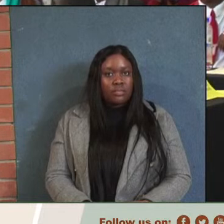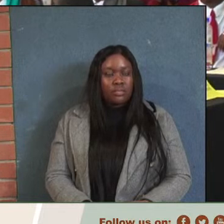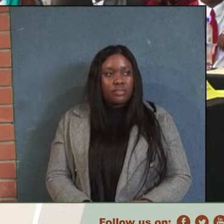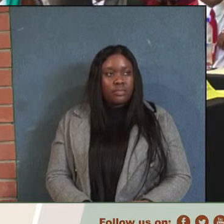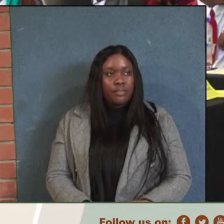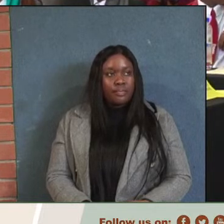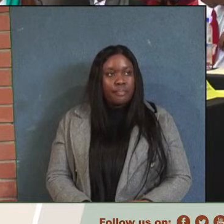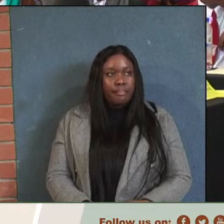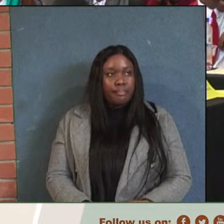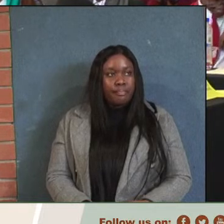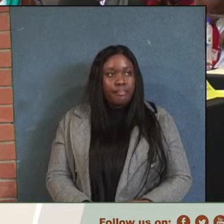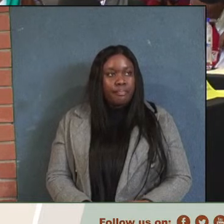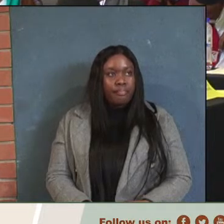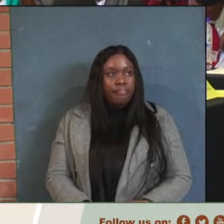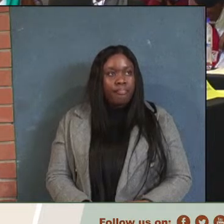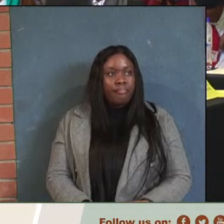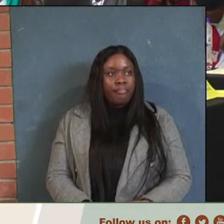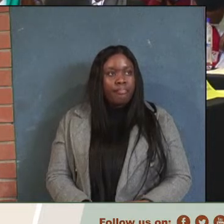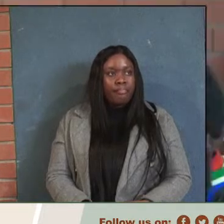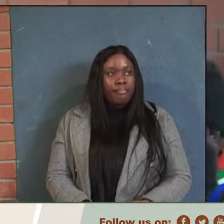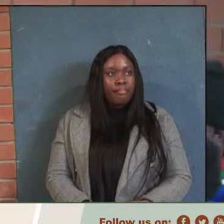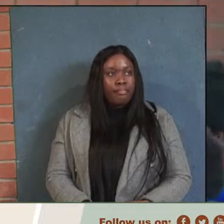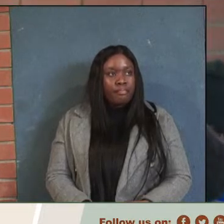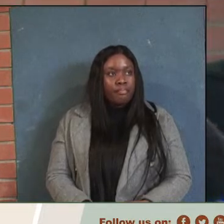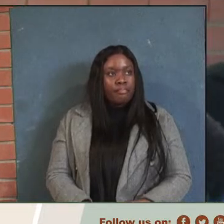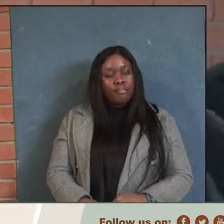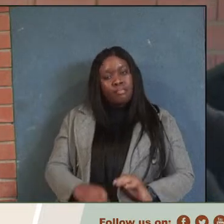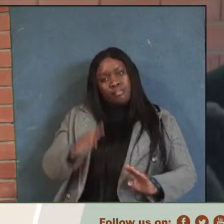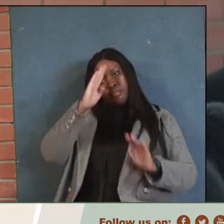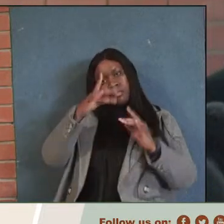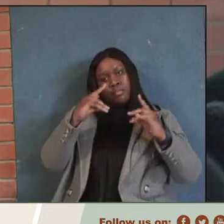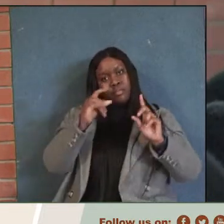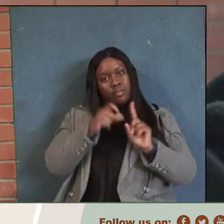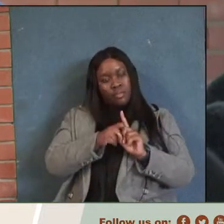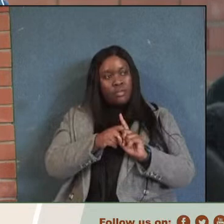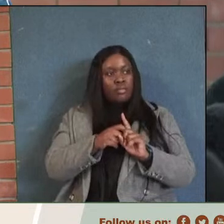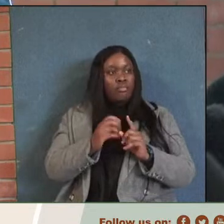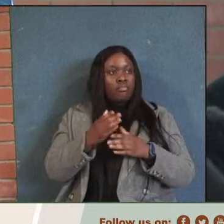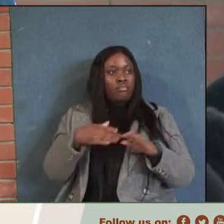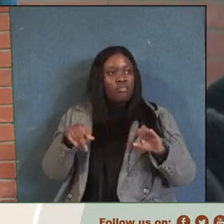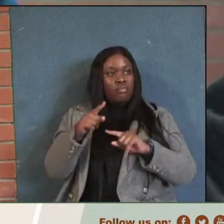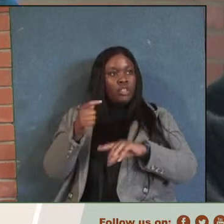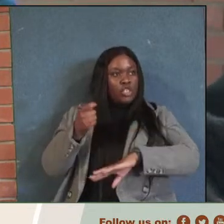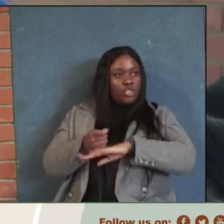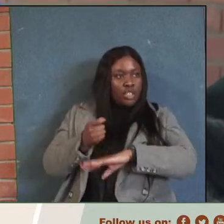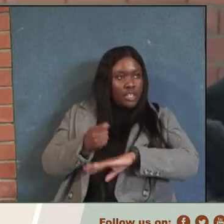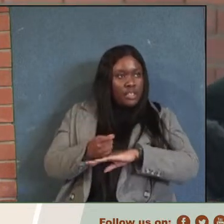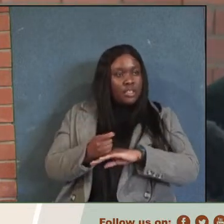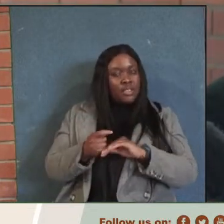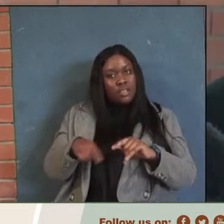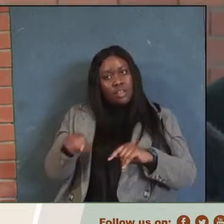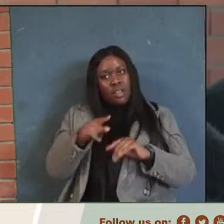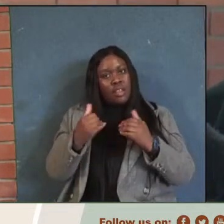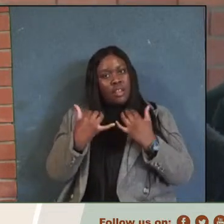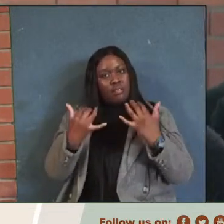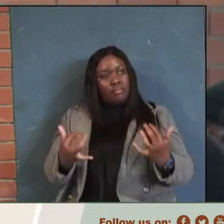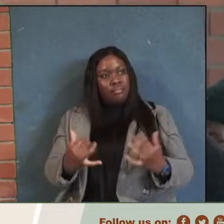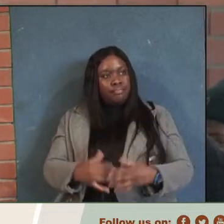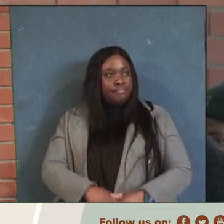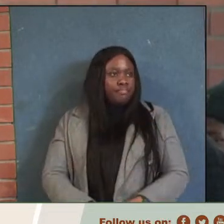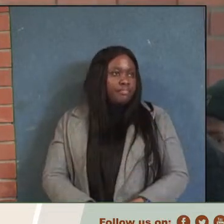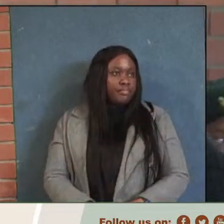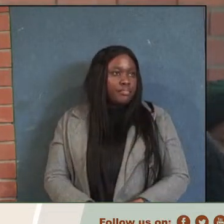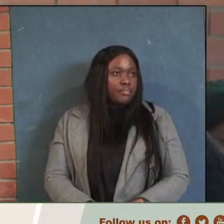Greetings to the chairperson, the adjudicators, and the house at its full capacity. Thank you, Honorable, for this